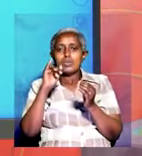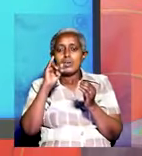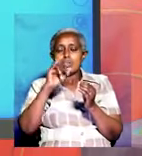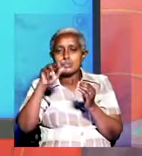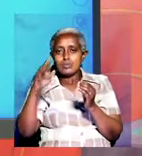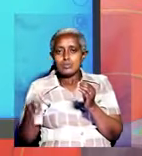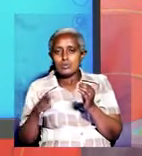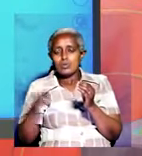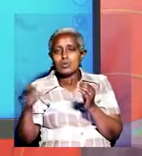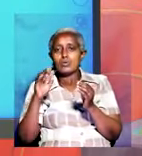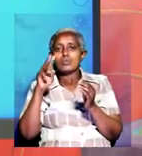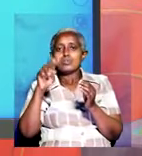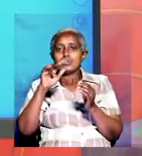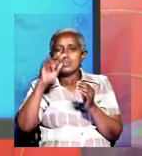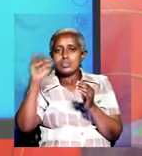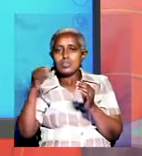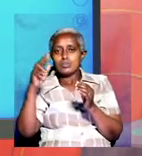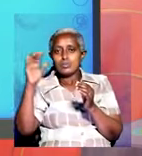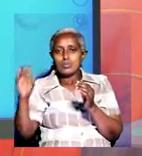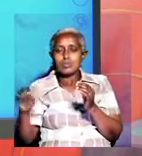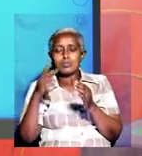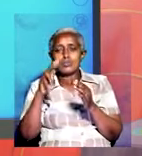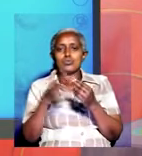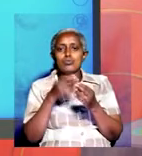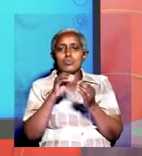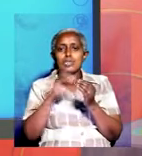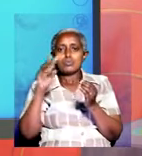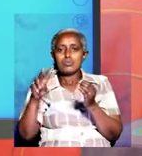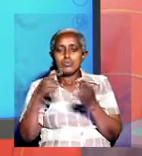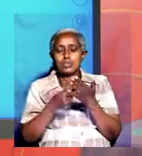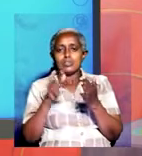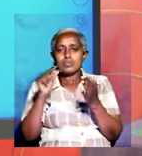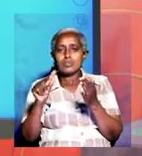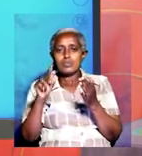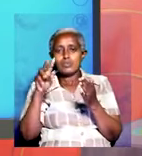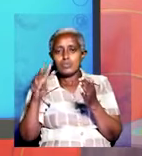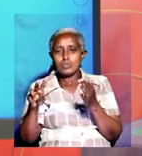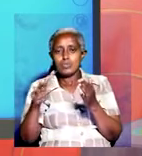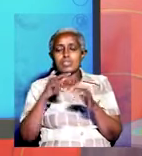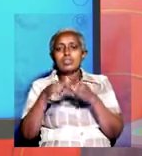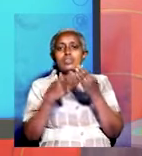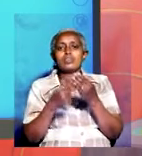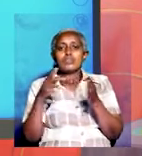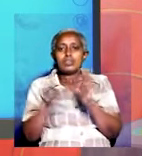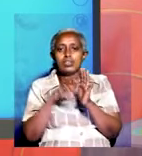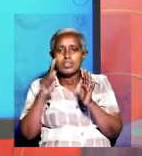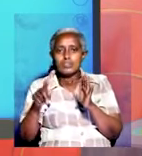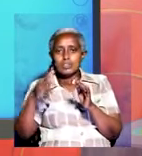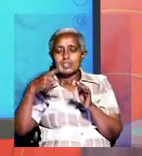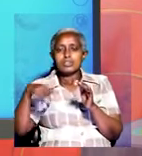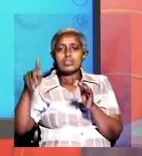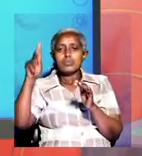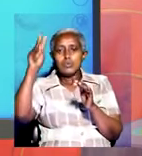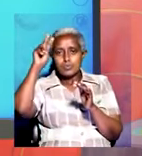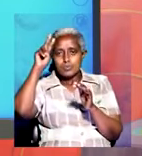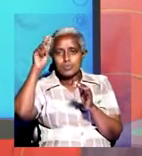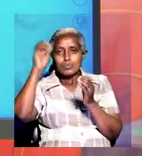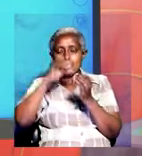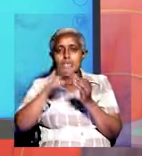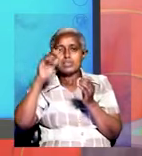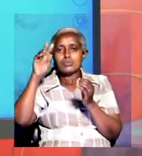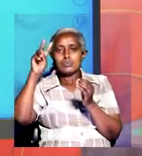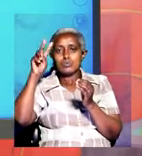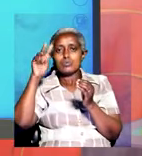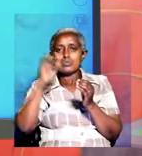So 2 plus 2 times the minor of 2. Therefore, -1 the power of 2 plus